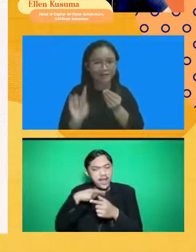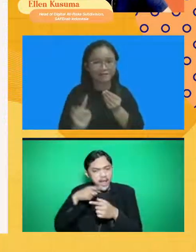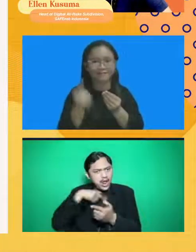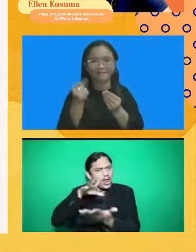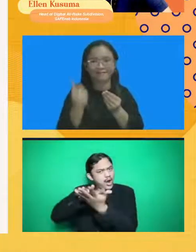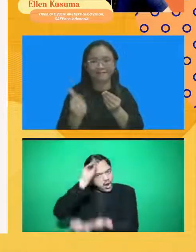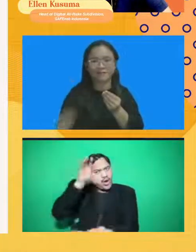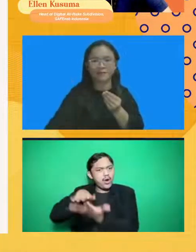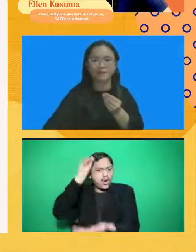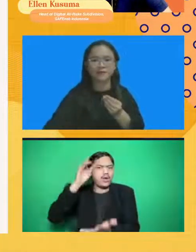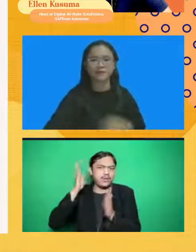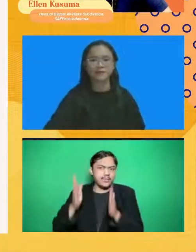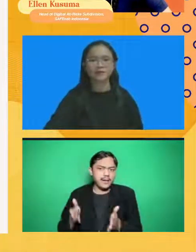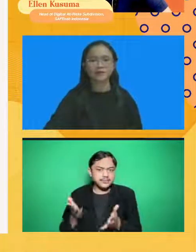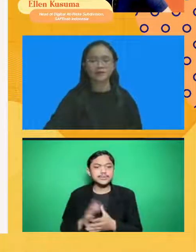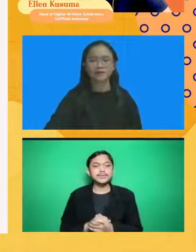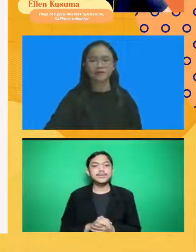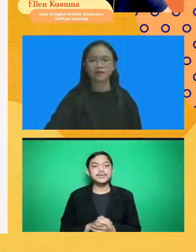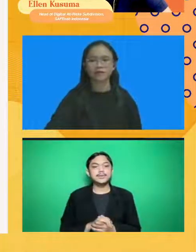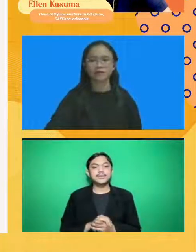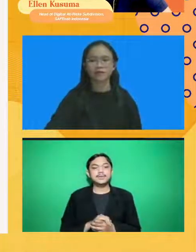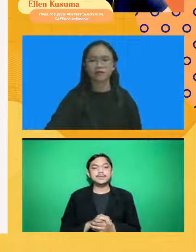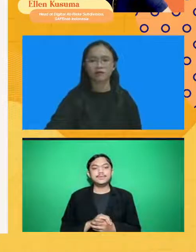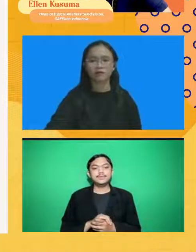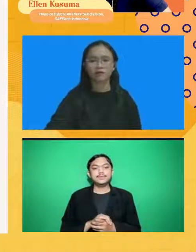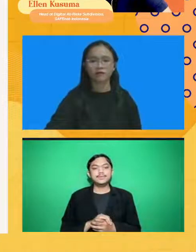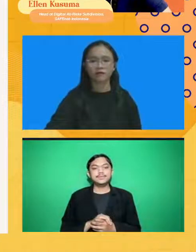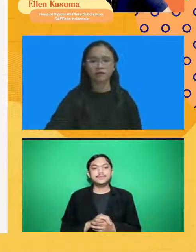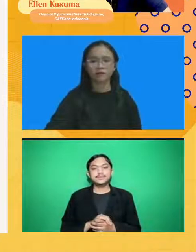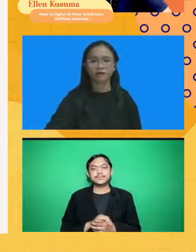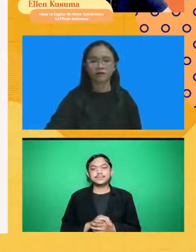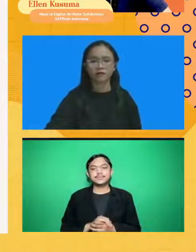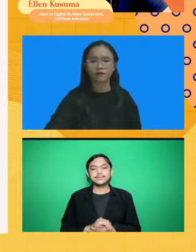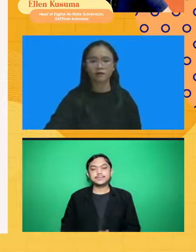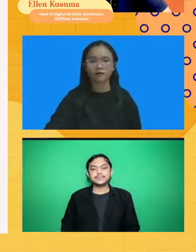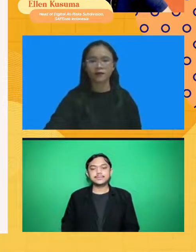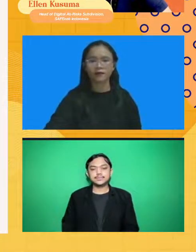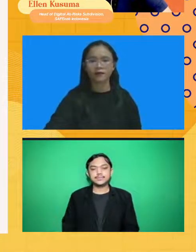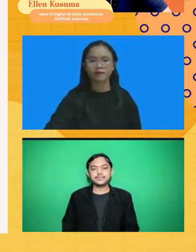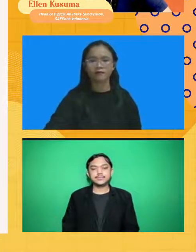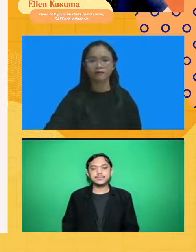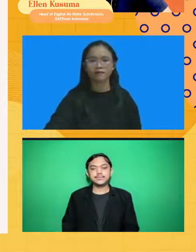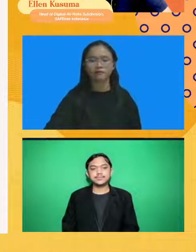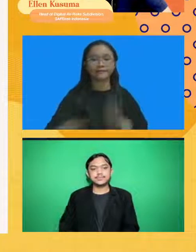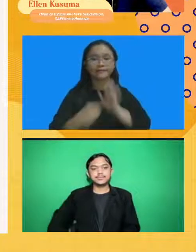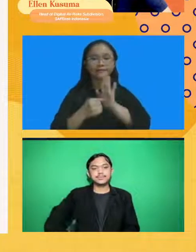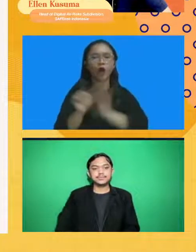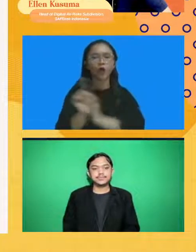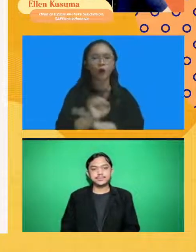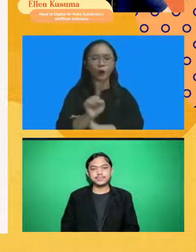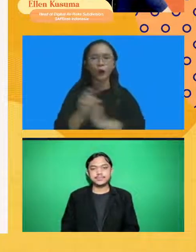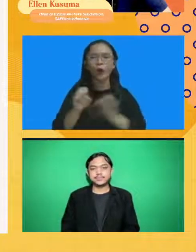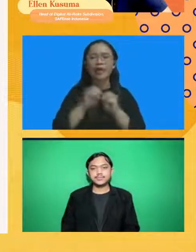let me also introduce the organization where I belong to.